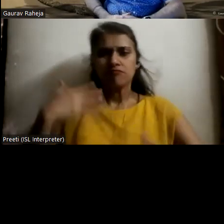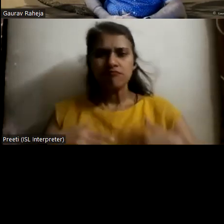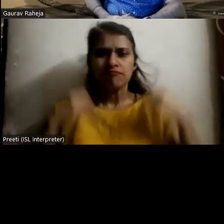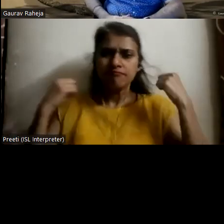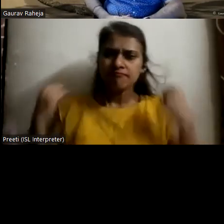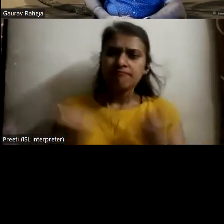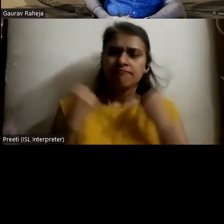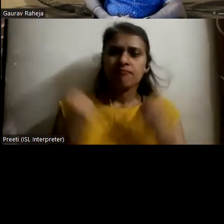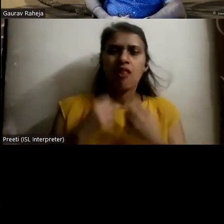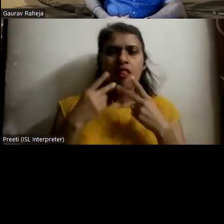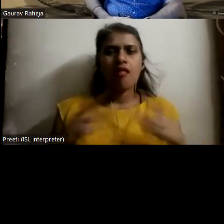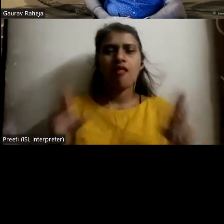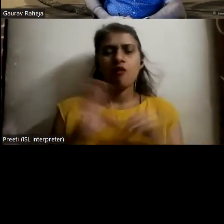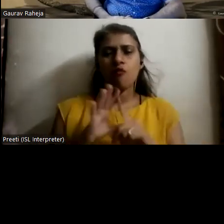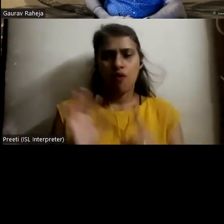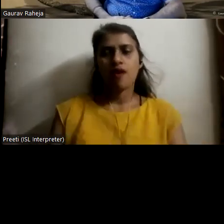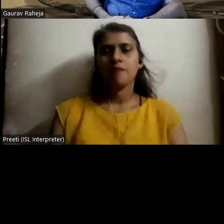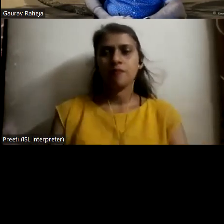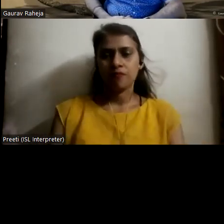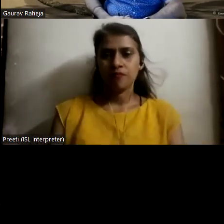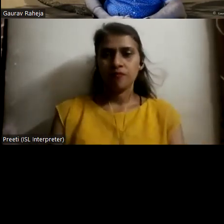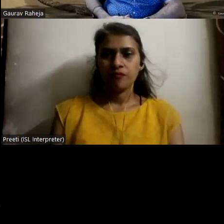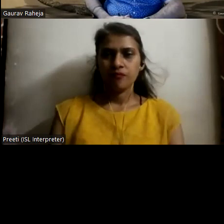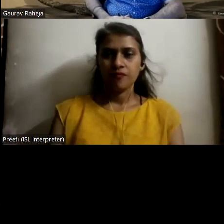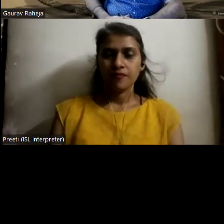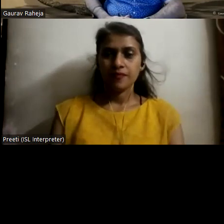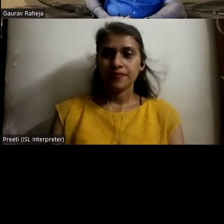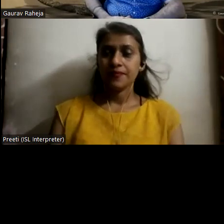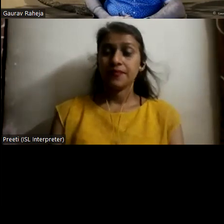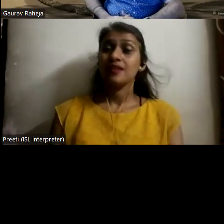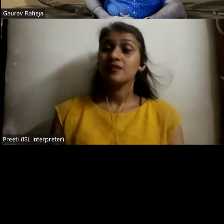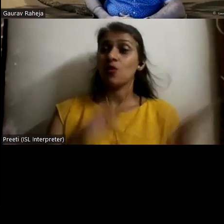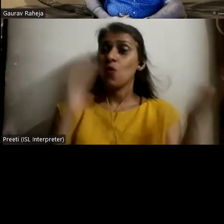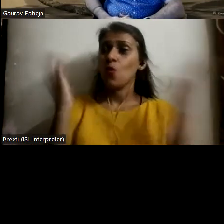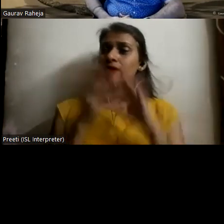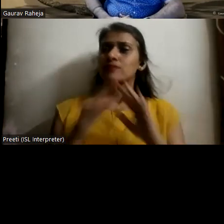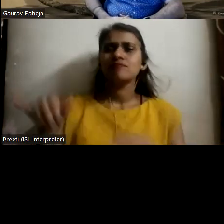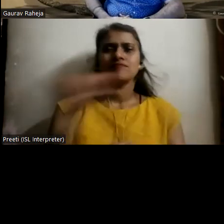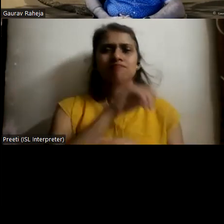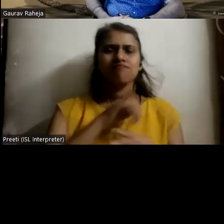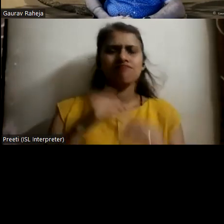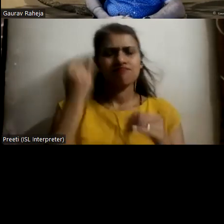priorities. Nonetheless, the idea of universal design therefore appeared in late 80s